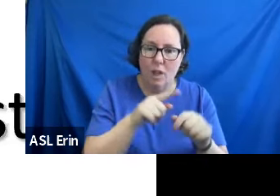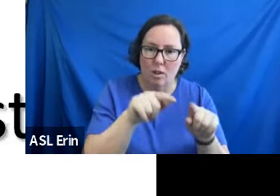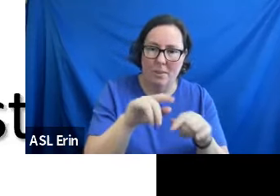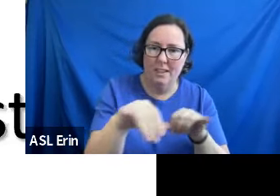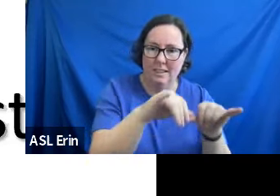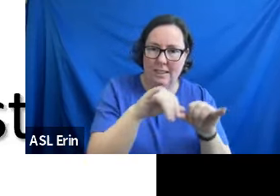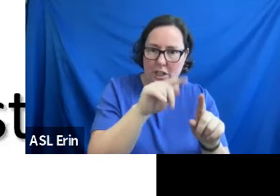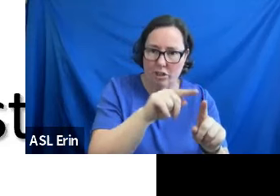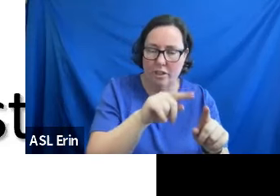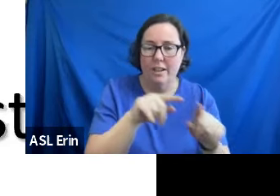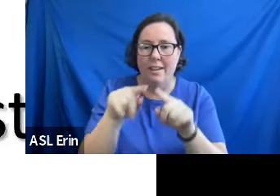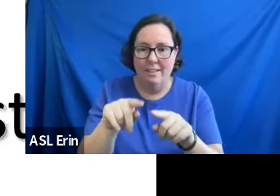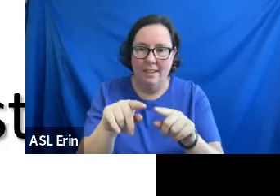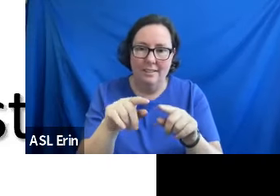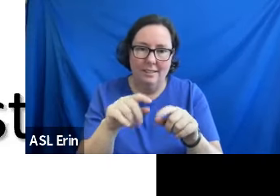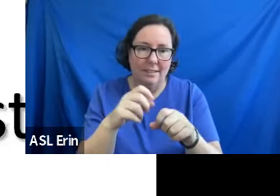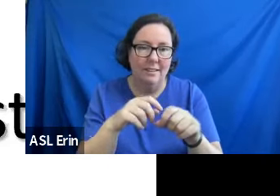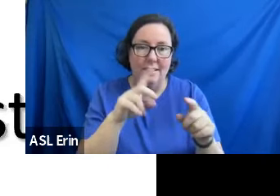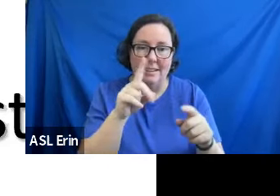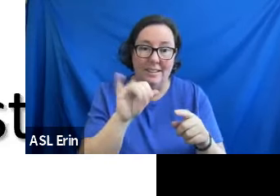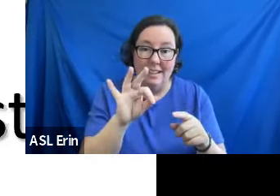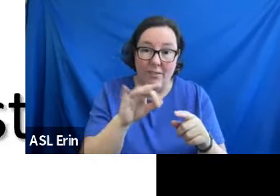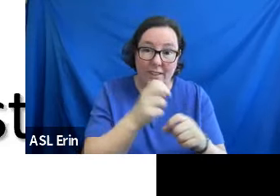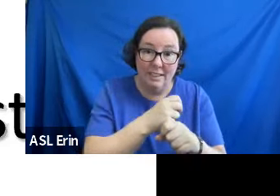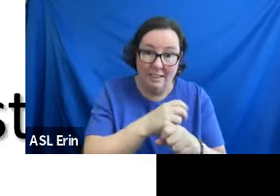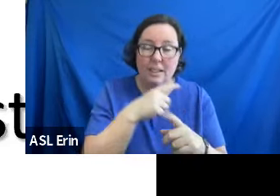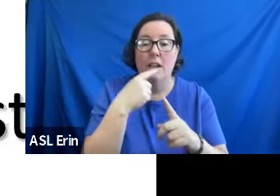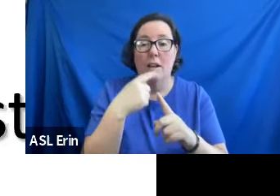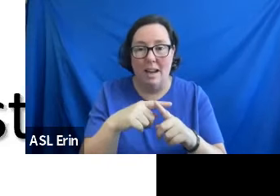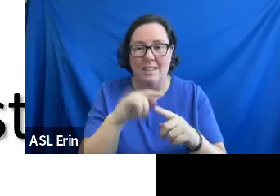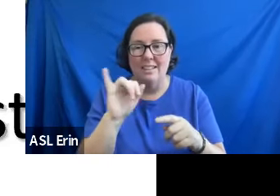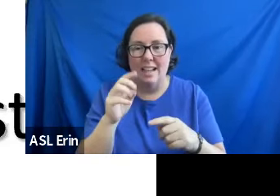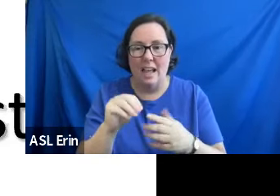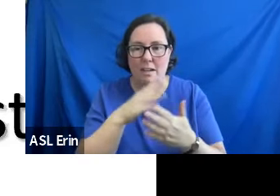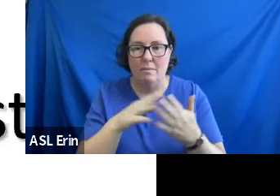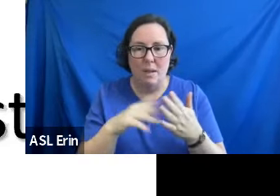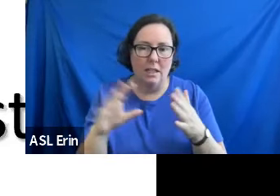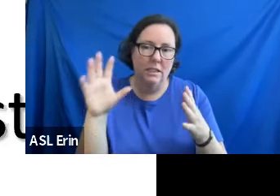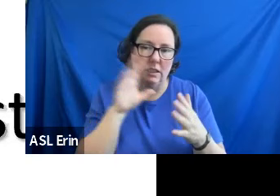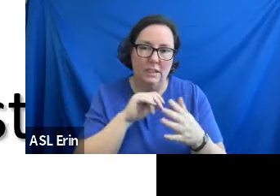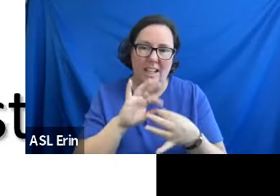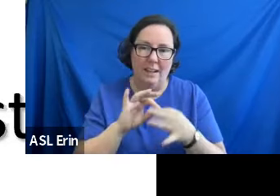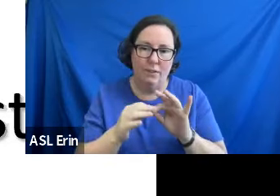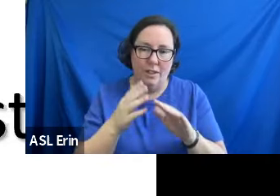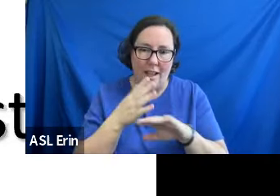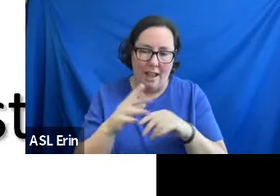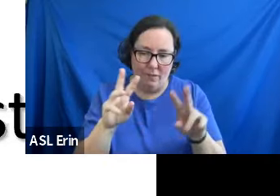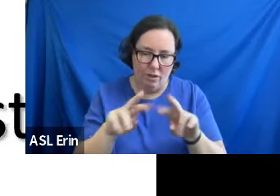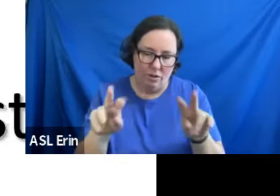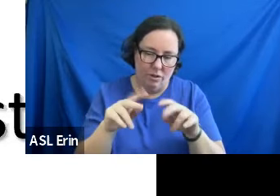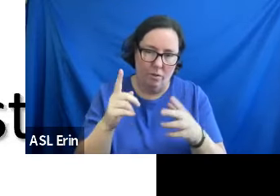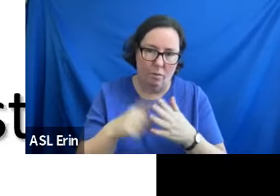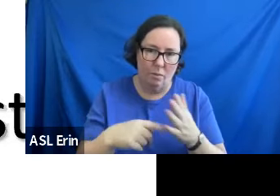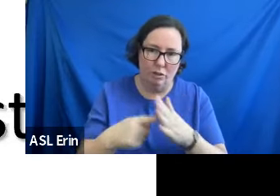statistics and item bias and makes item bias inferences after review of those items that